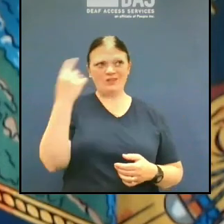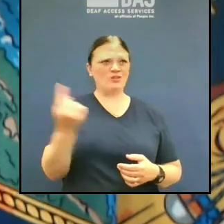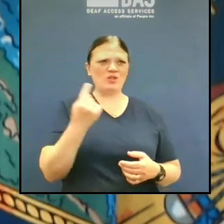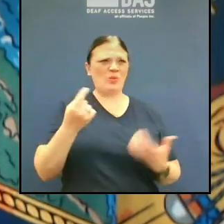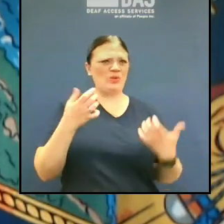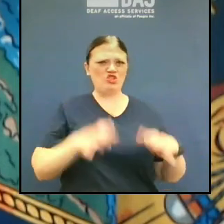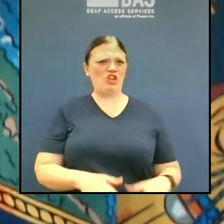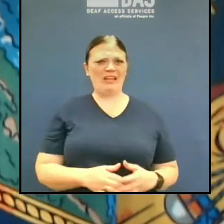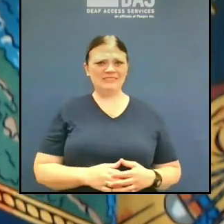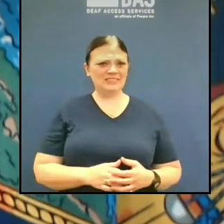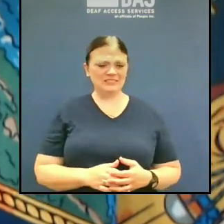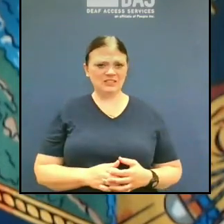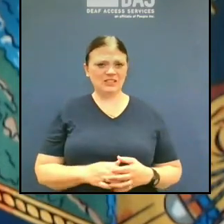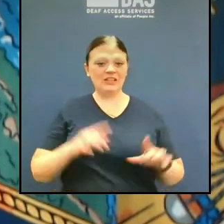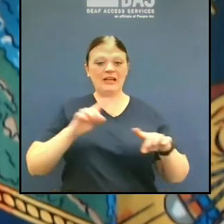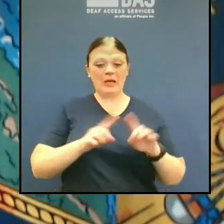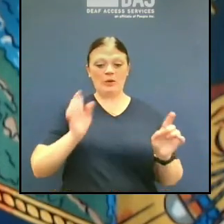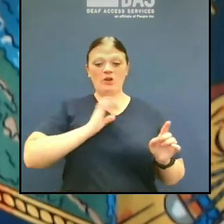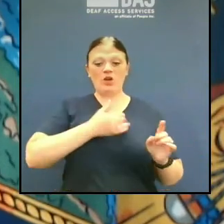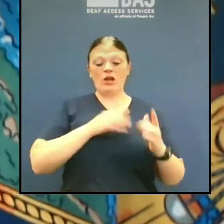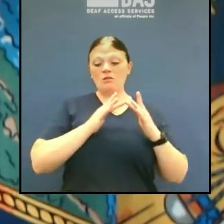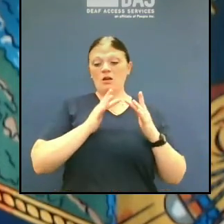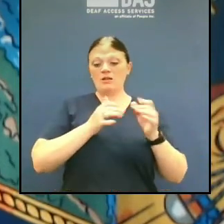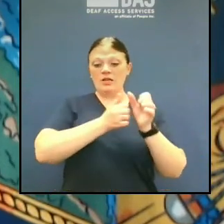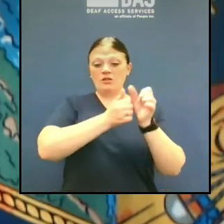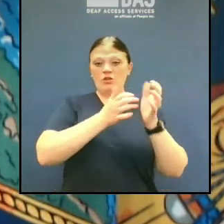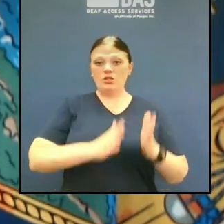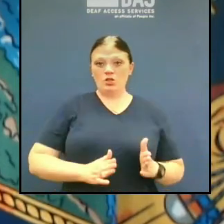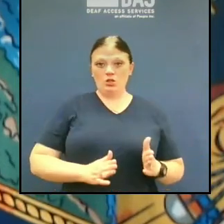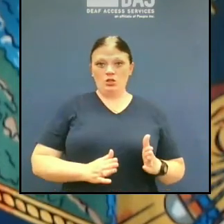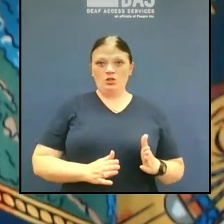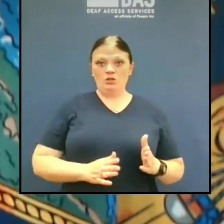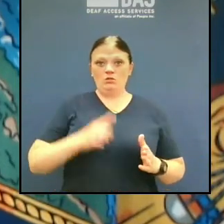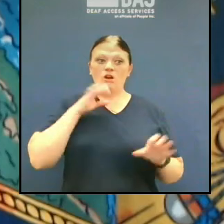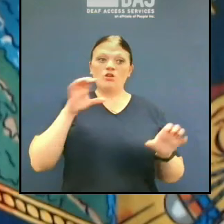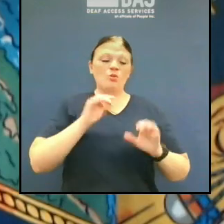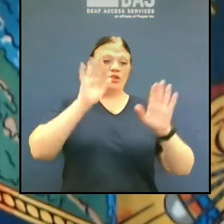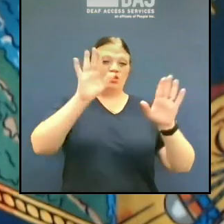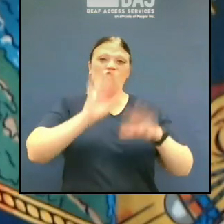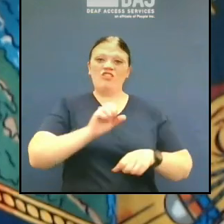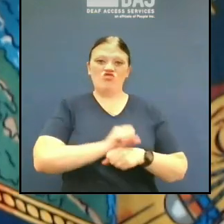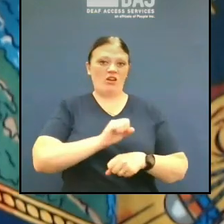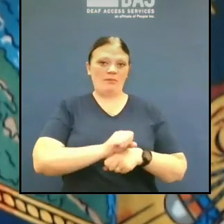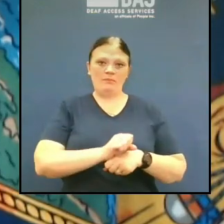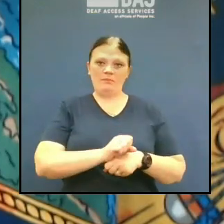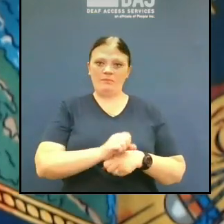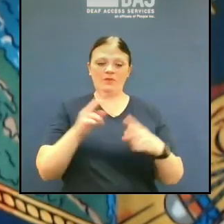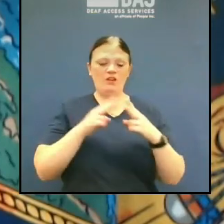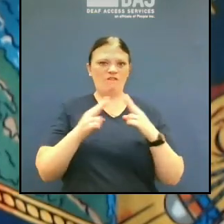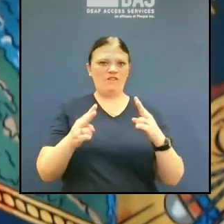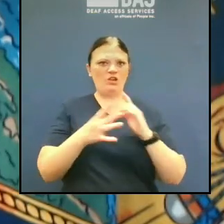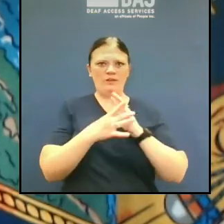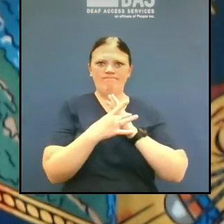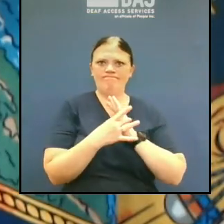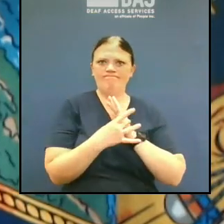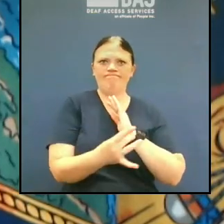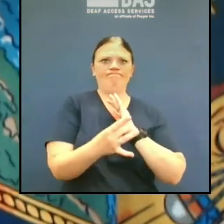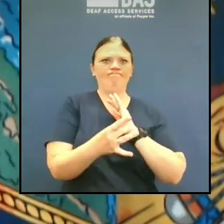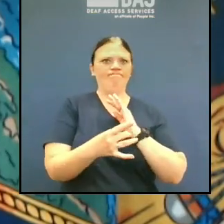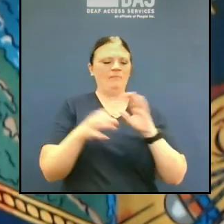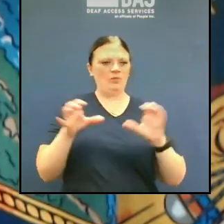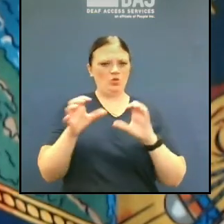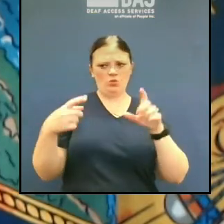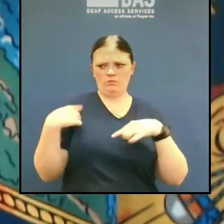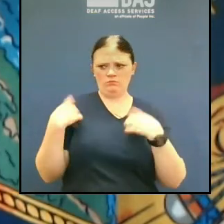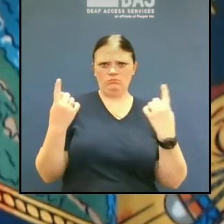chance. However, our contact tracers are doing a great job They're very efficient. They've been doing it for a